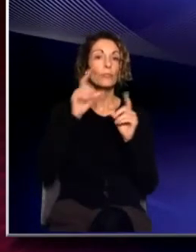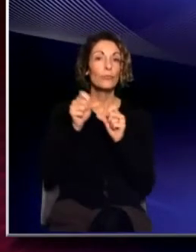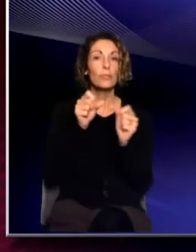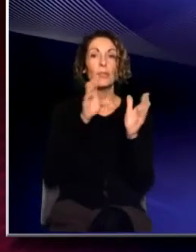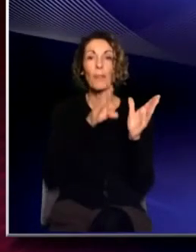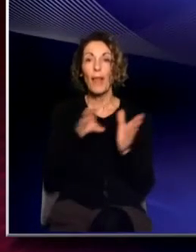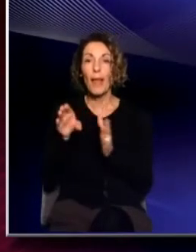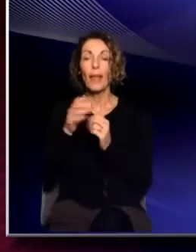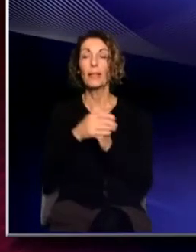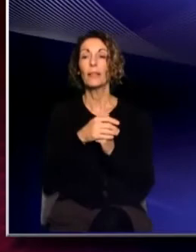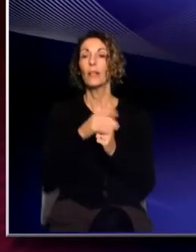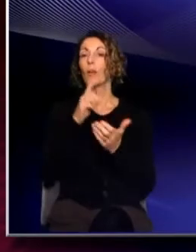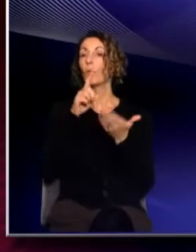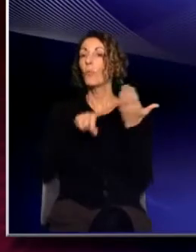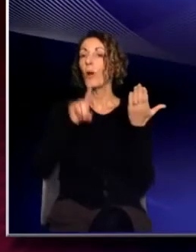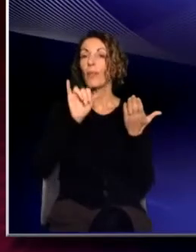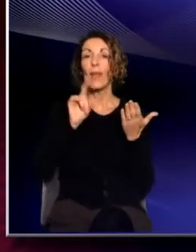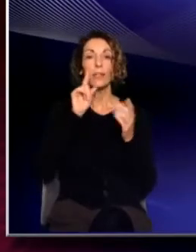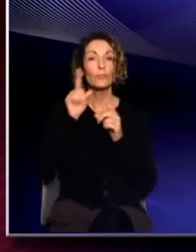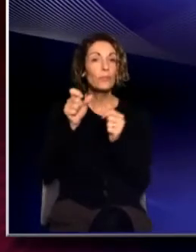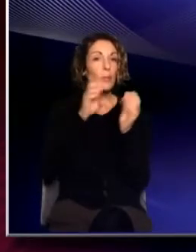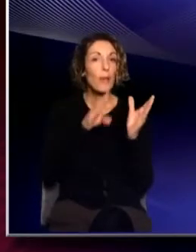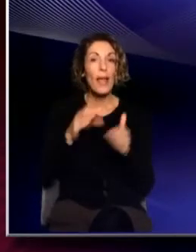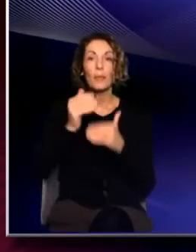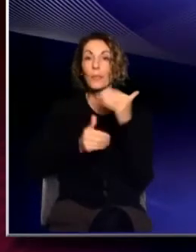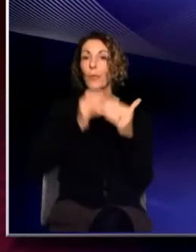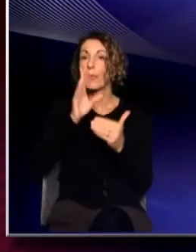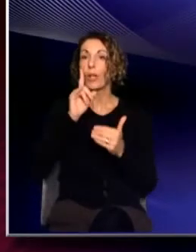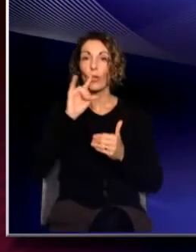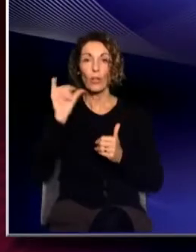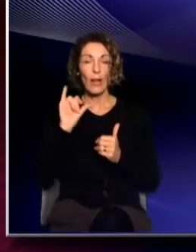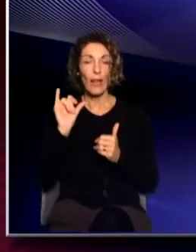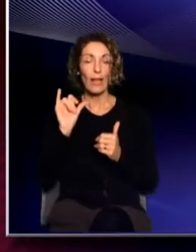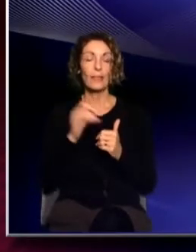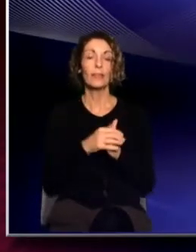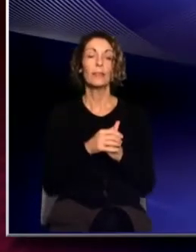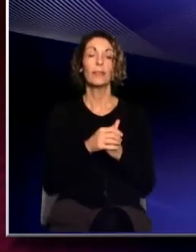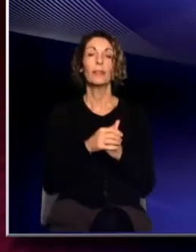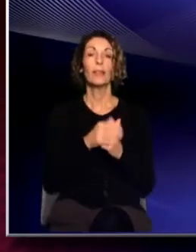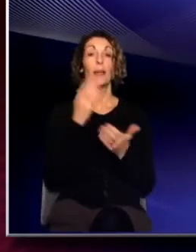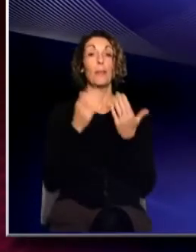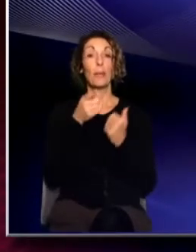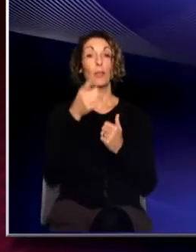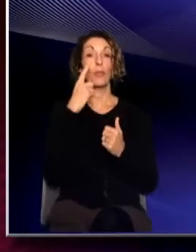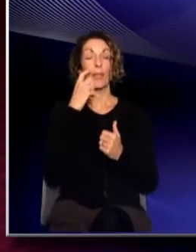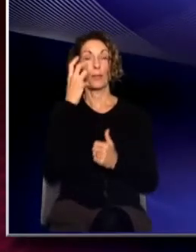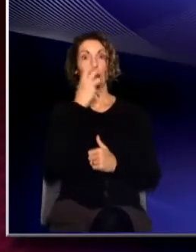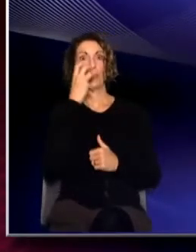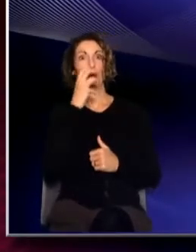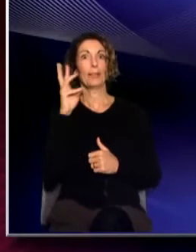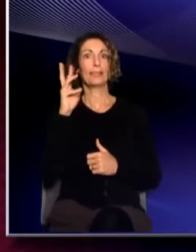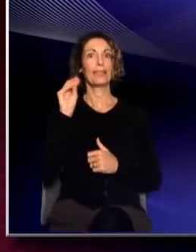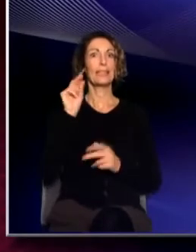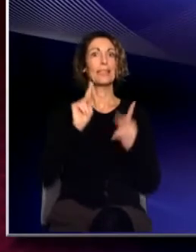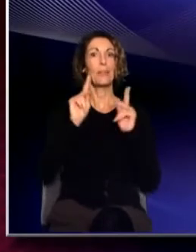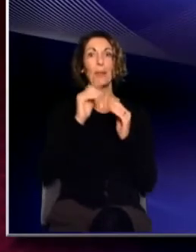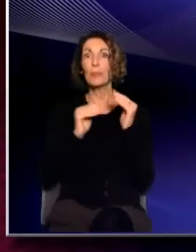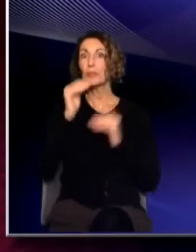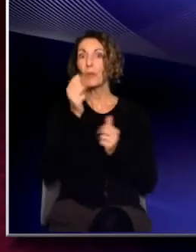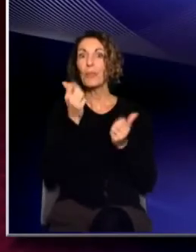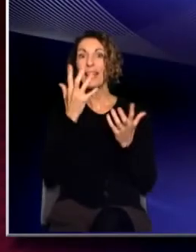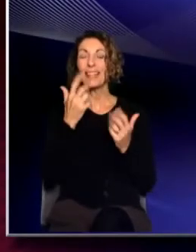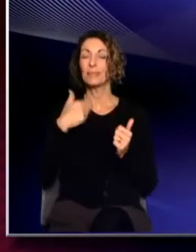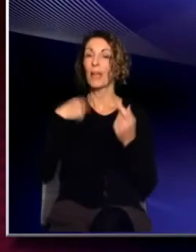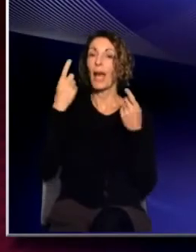planning. What is that going to look like? You may think 60 people is too many. I agree, it